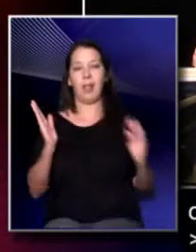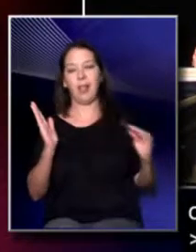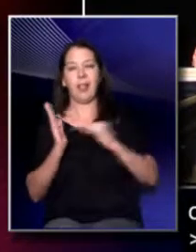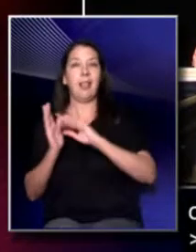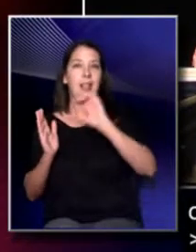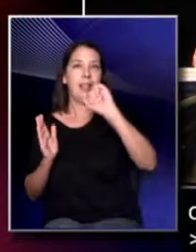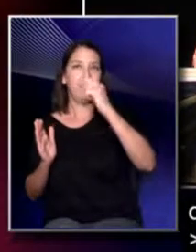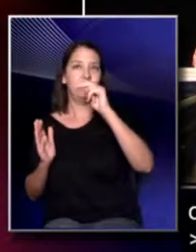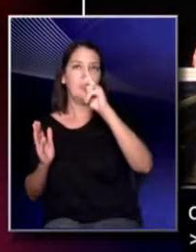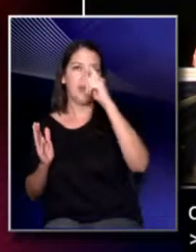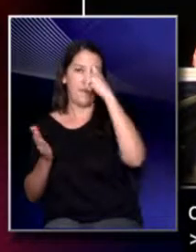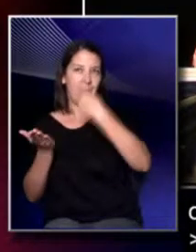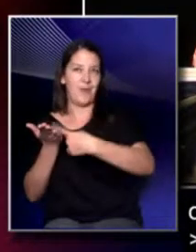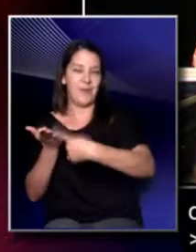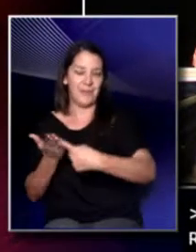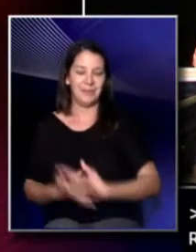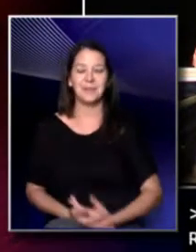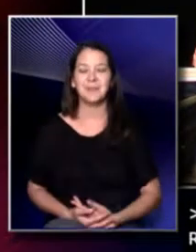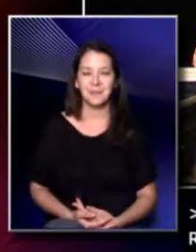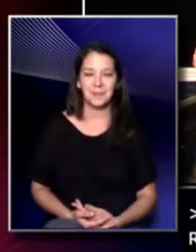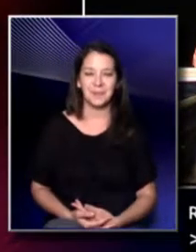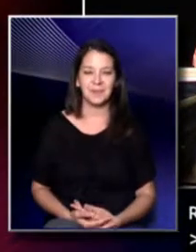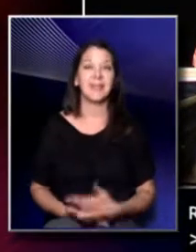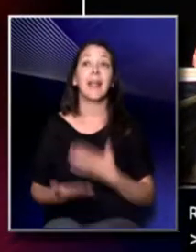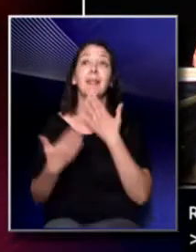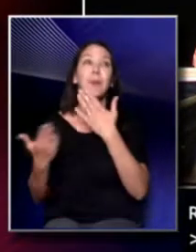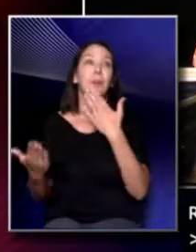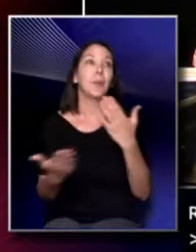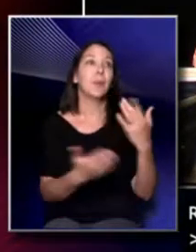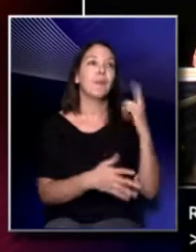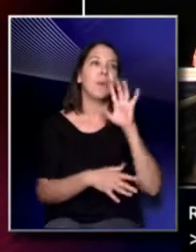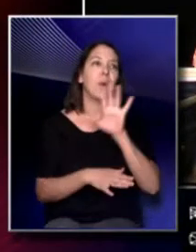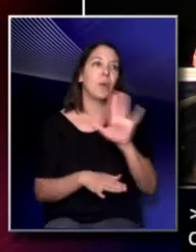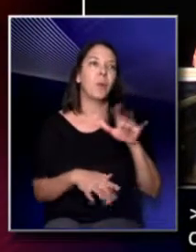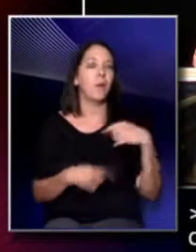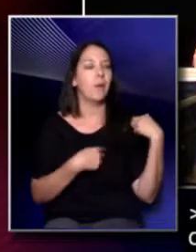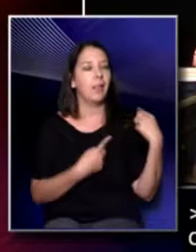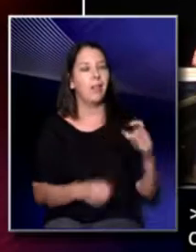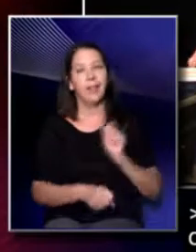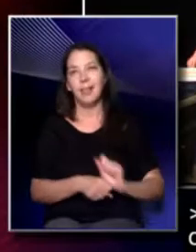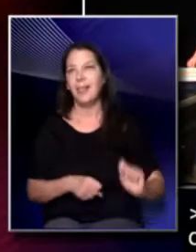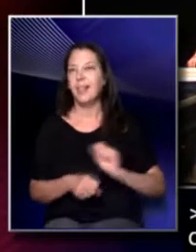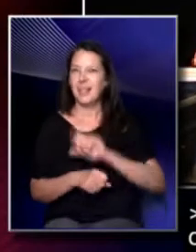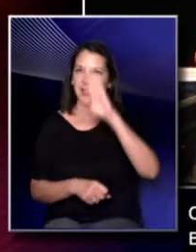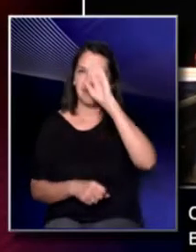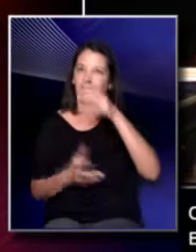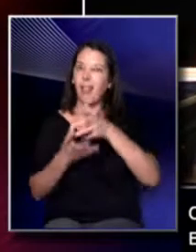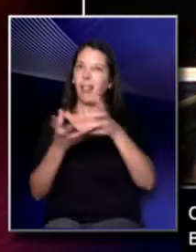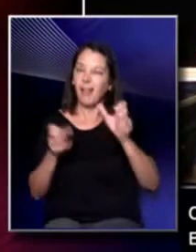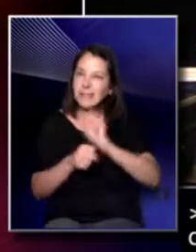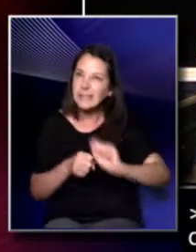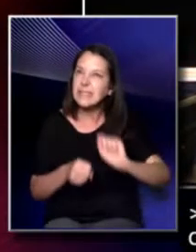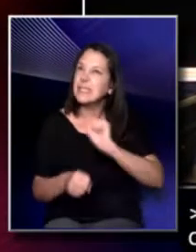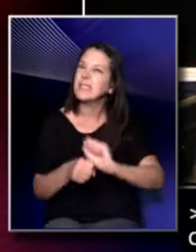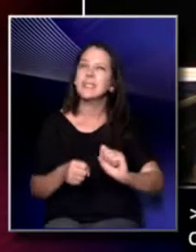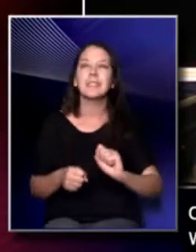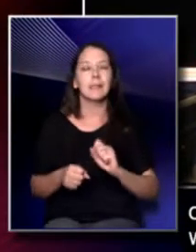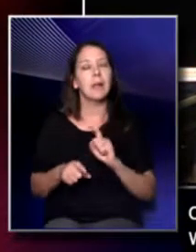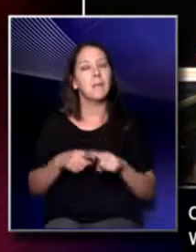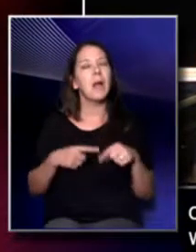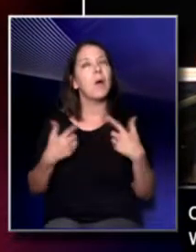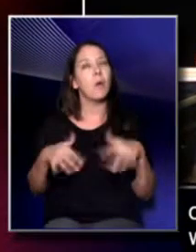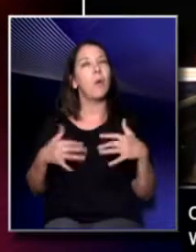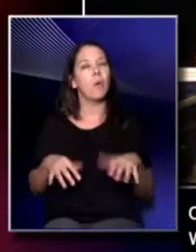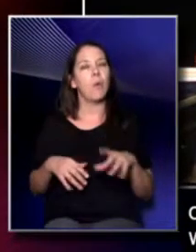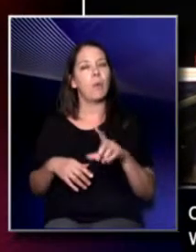Okay, next is, thank you everybody for their work. I know it's a lot to do all this extra stuff, but this is really what's going to, I think,